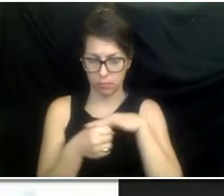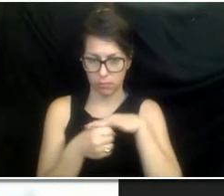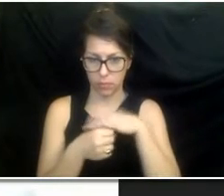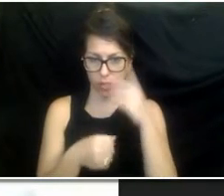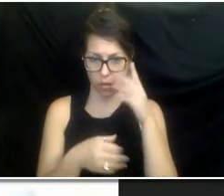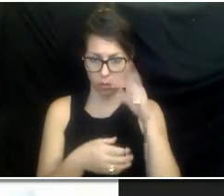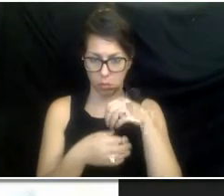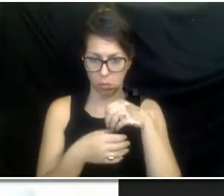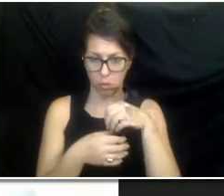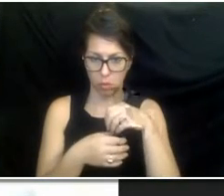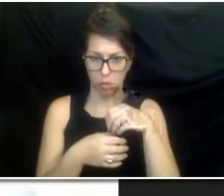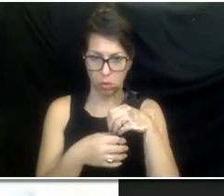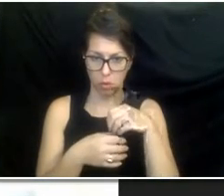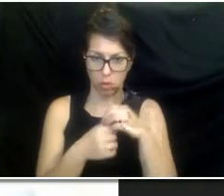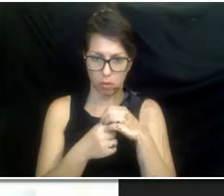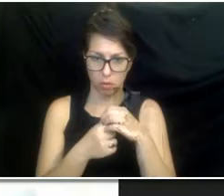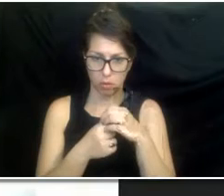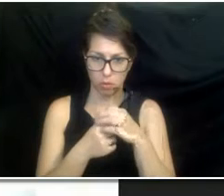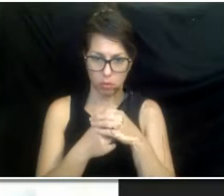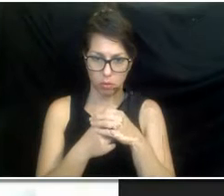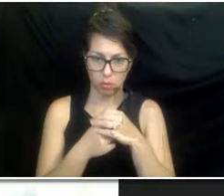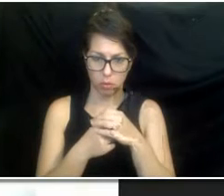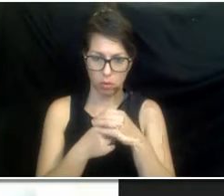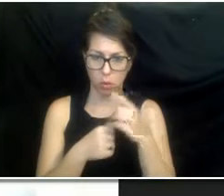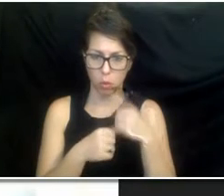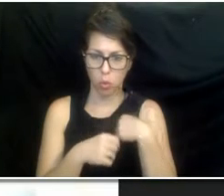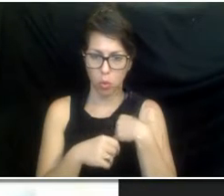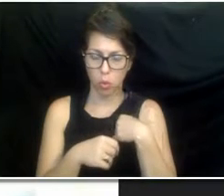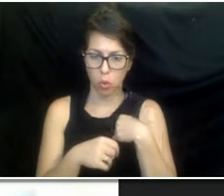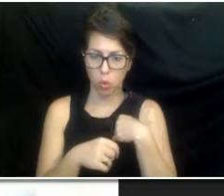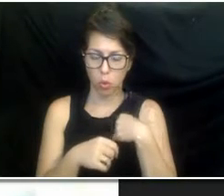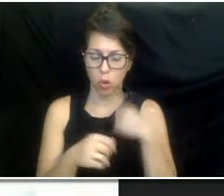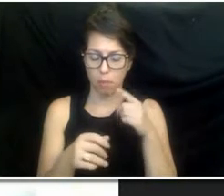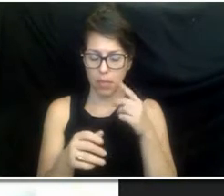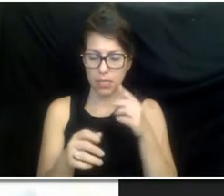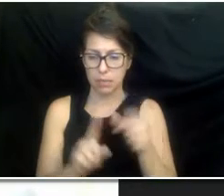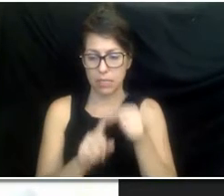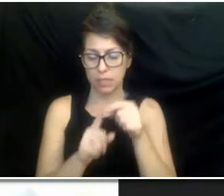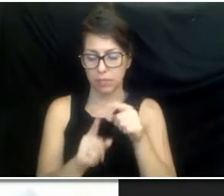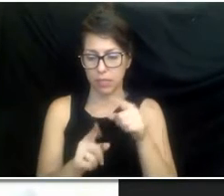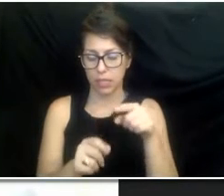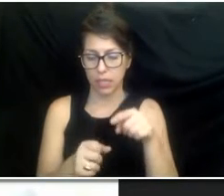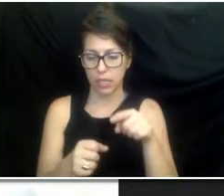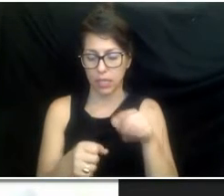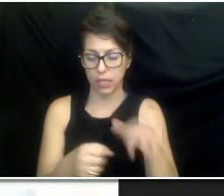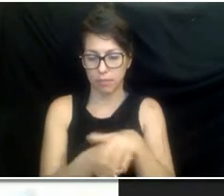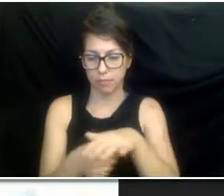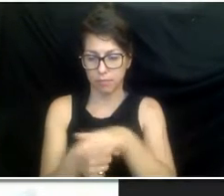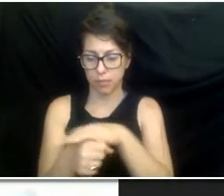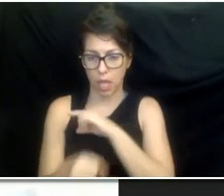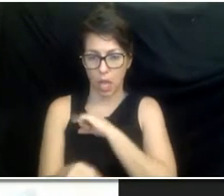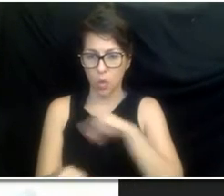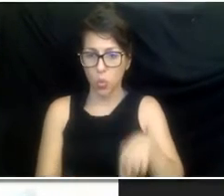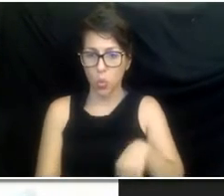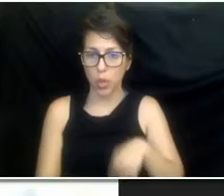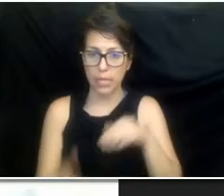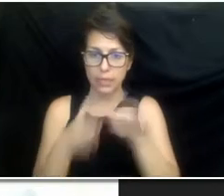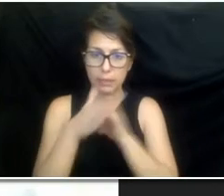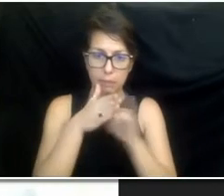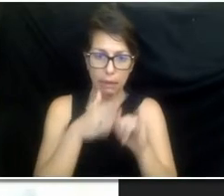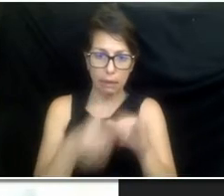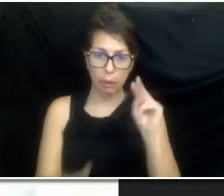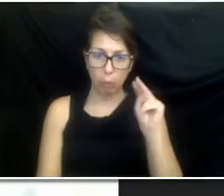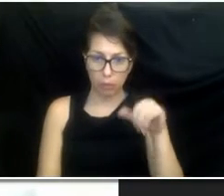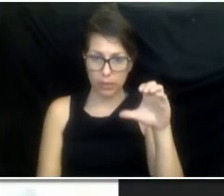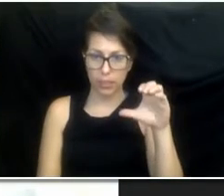are Asian immigrants 95% are women and 98% have um limited English